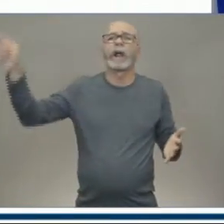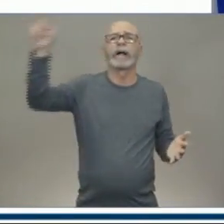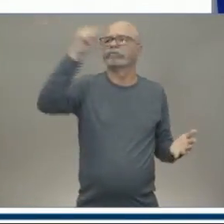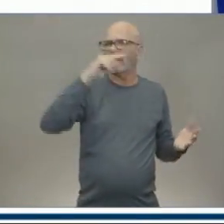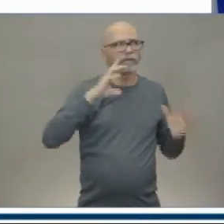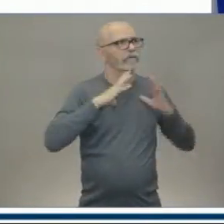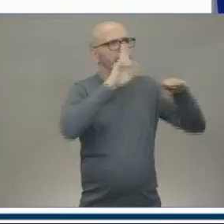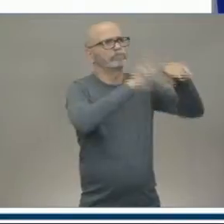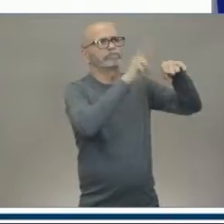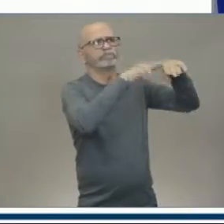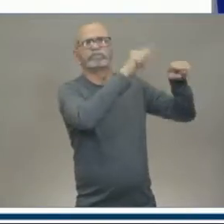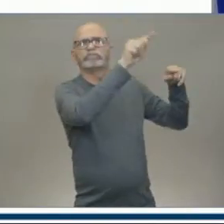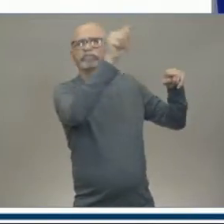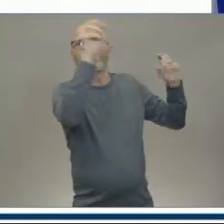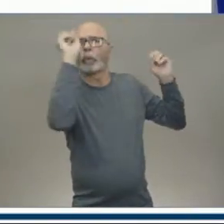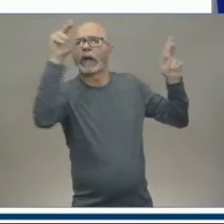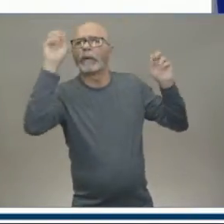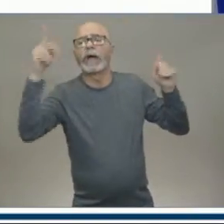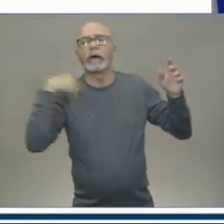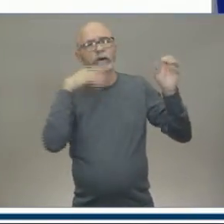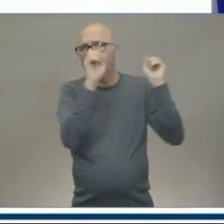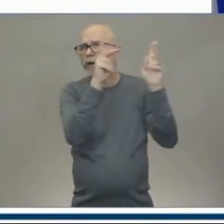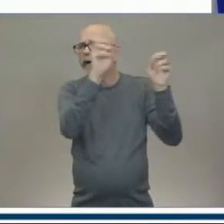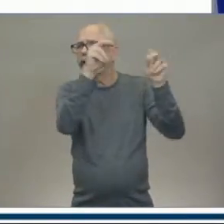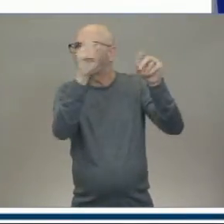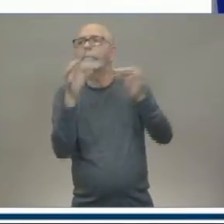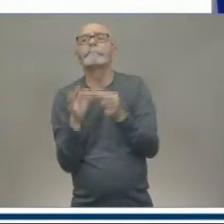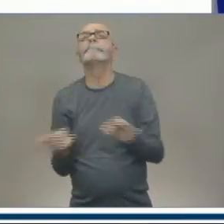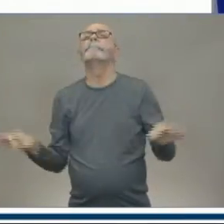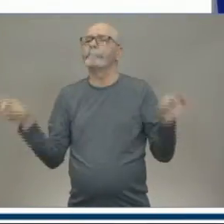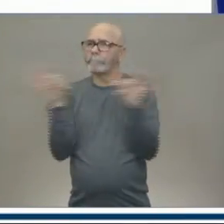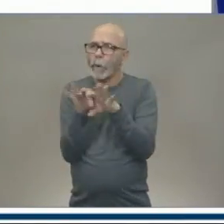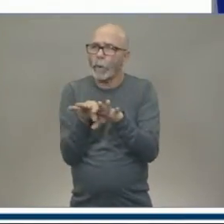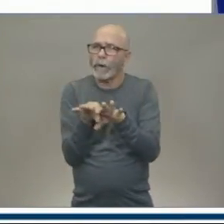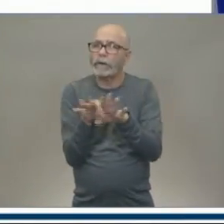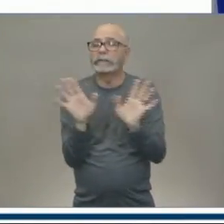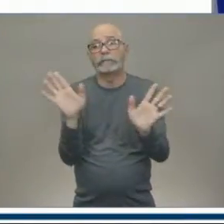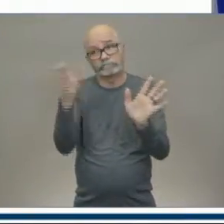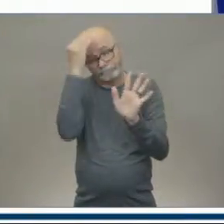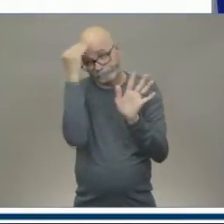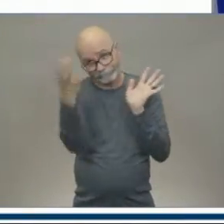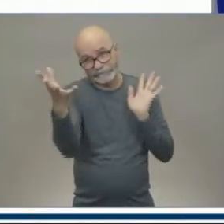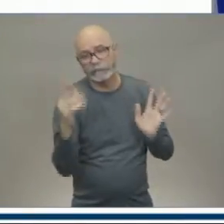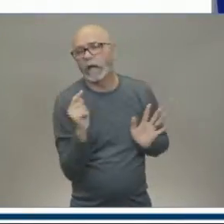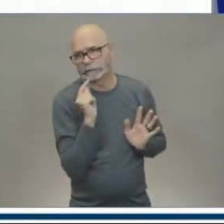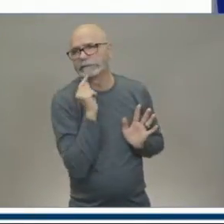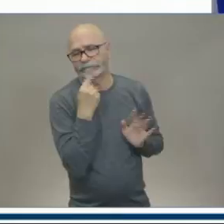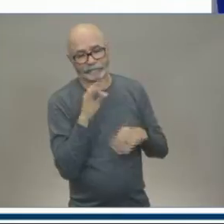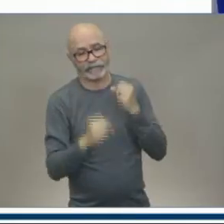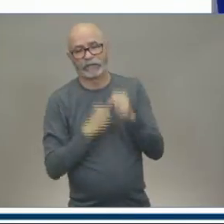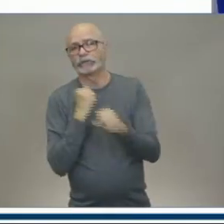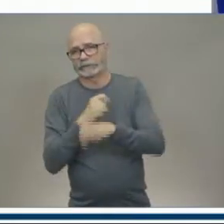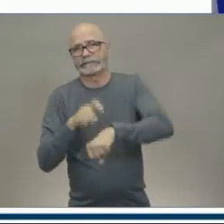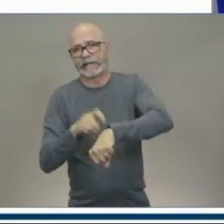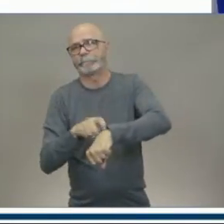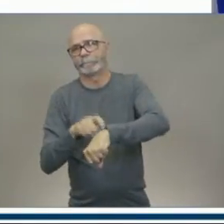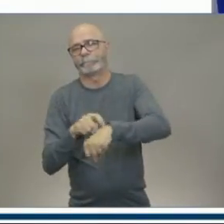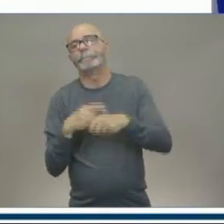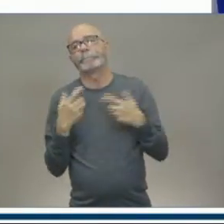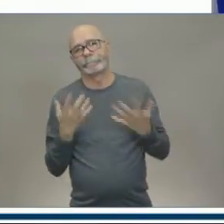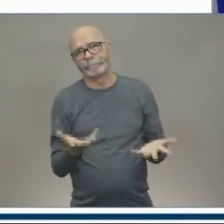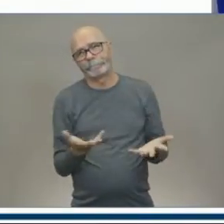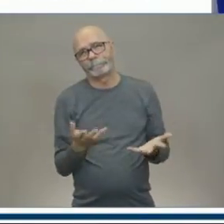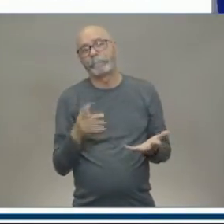And whether it's dealing with this virus, we are at a critical moment. It's why it's important for people to follow